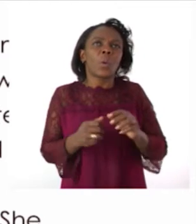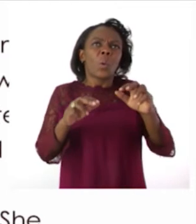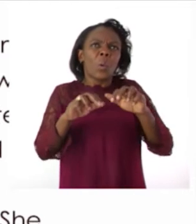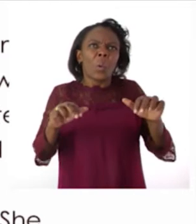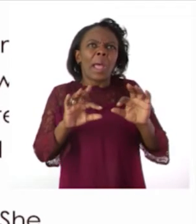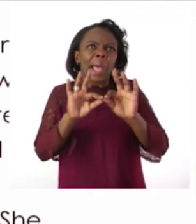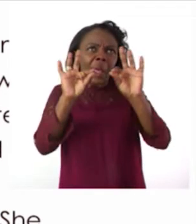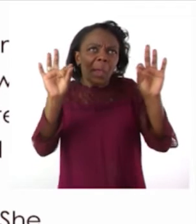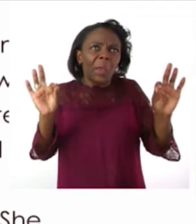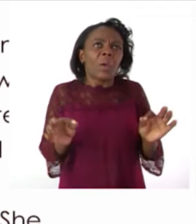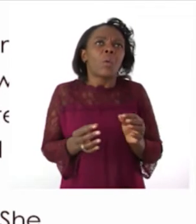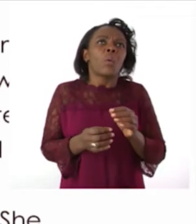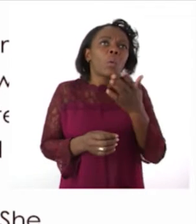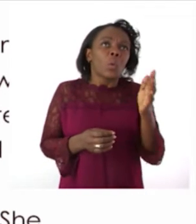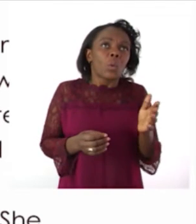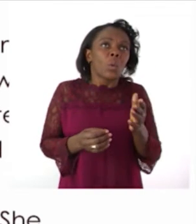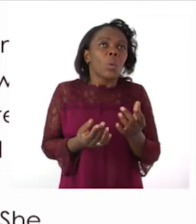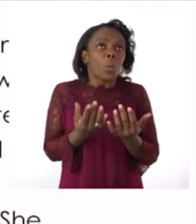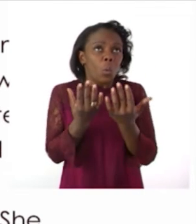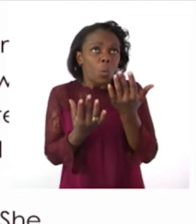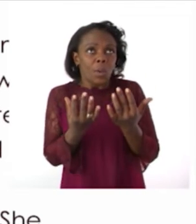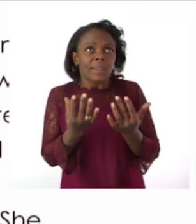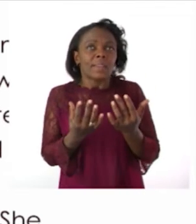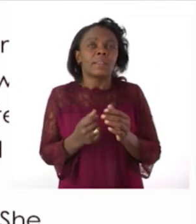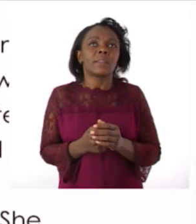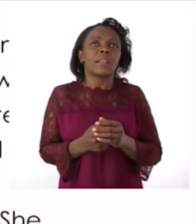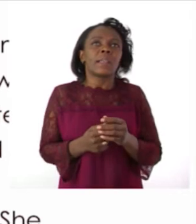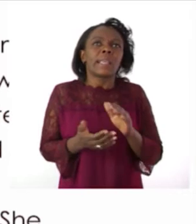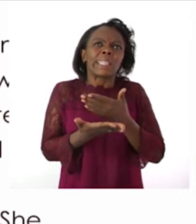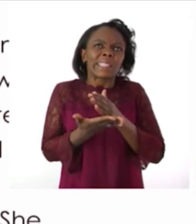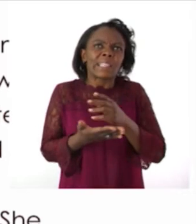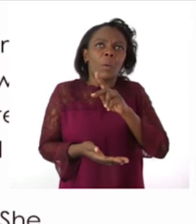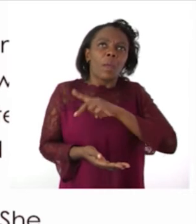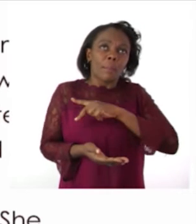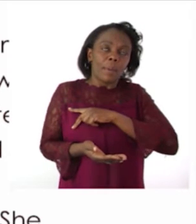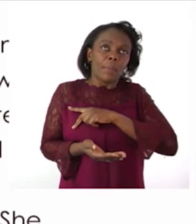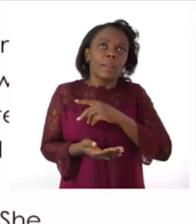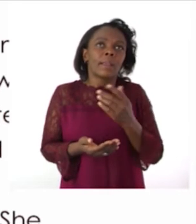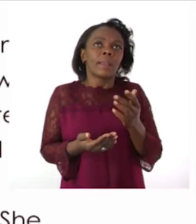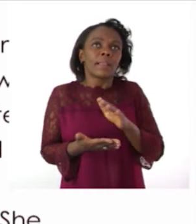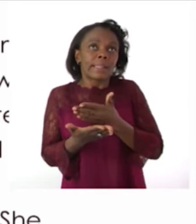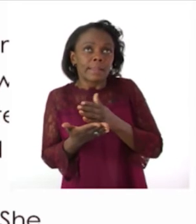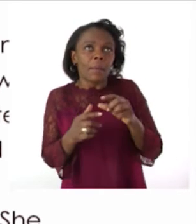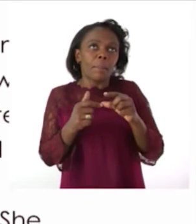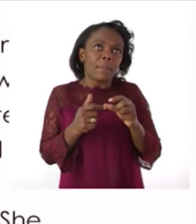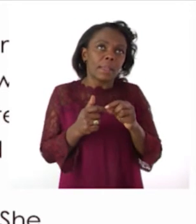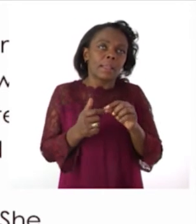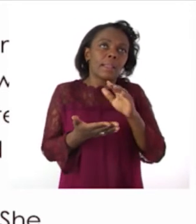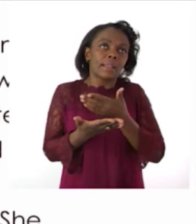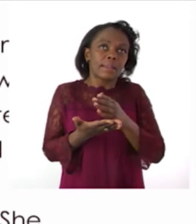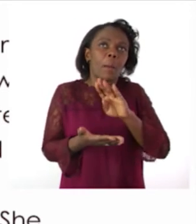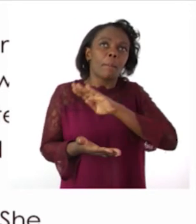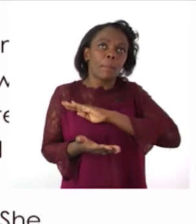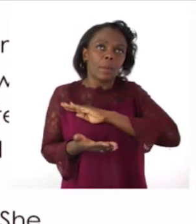beautiful seaweeds. Some were purple, some pink, and some brown. When they were spread out in the water,